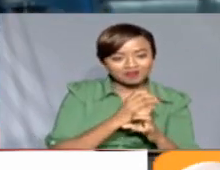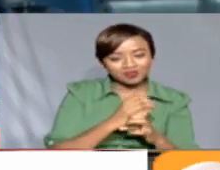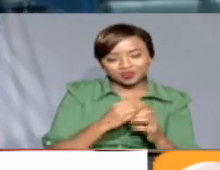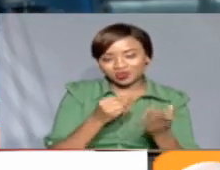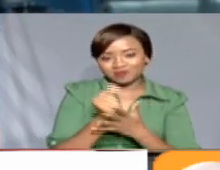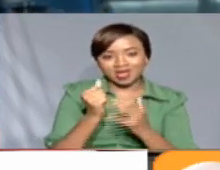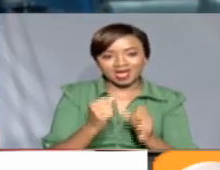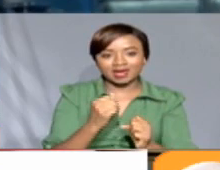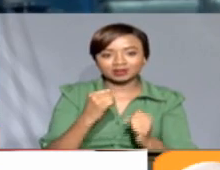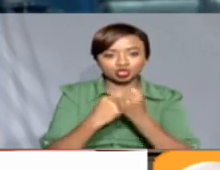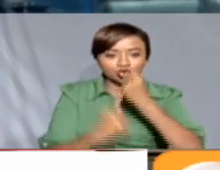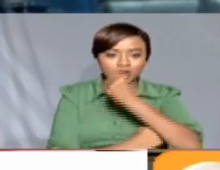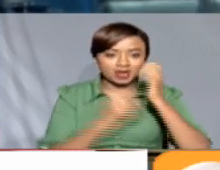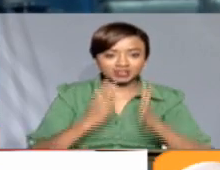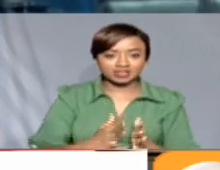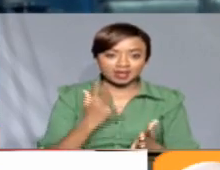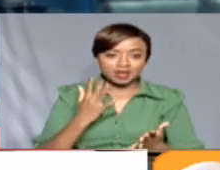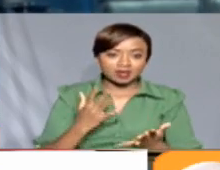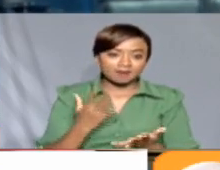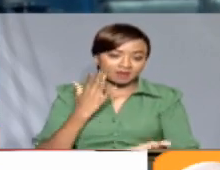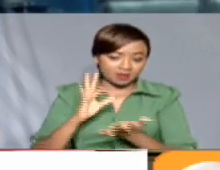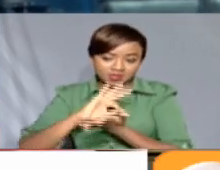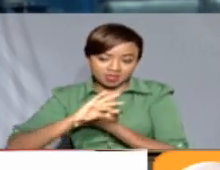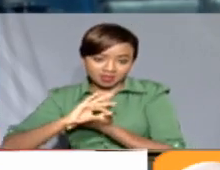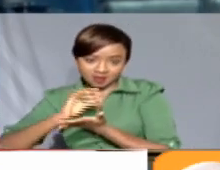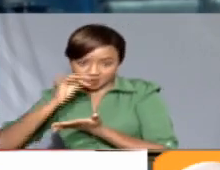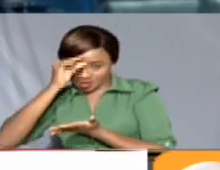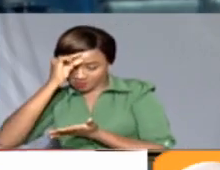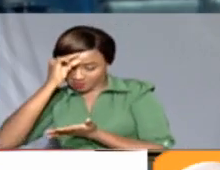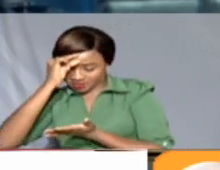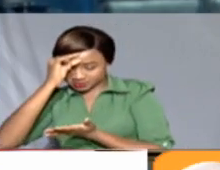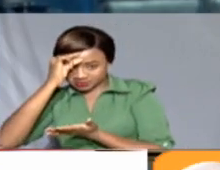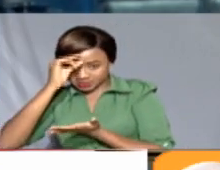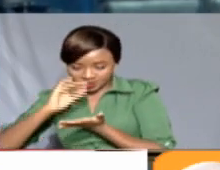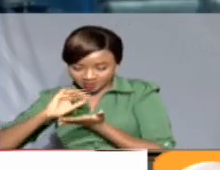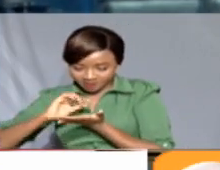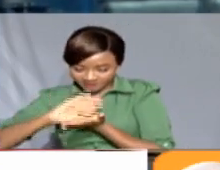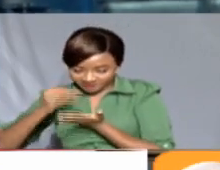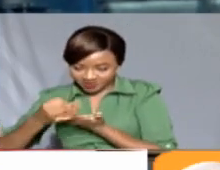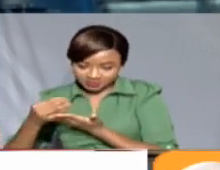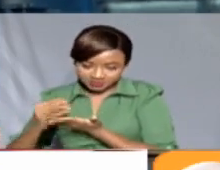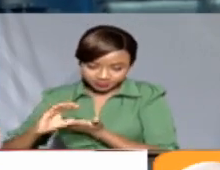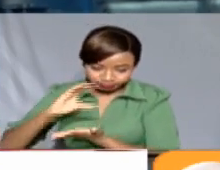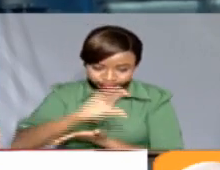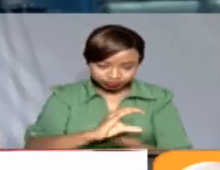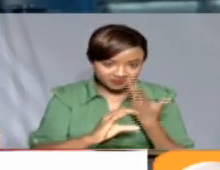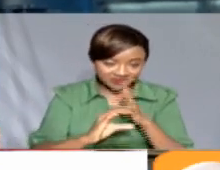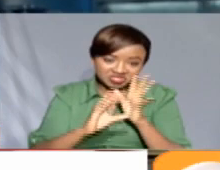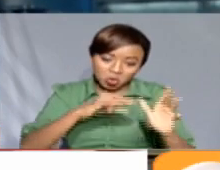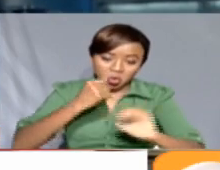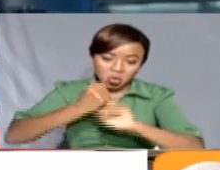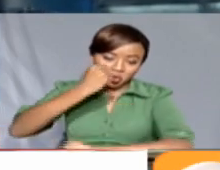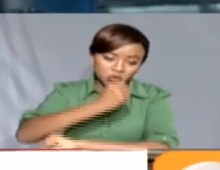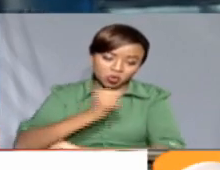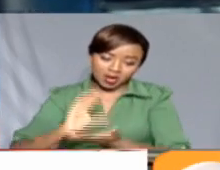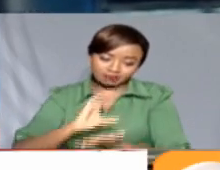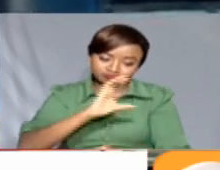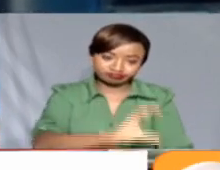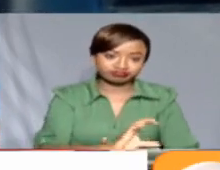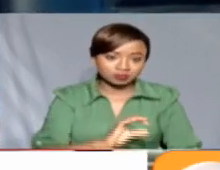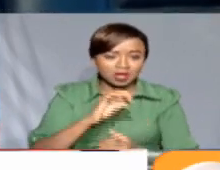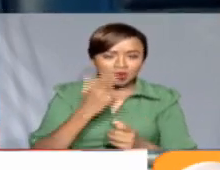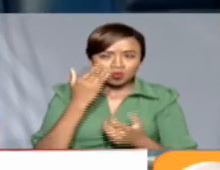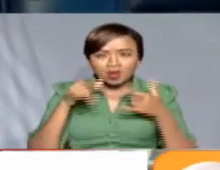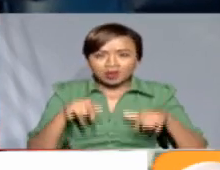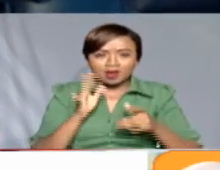how it works. Either the government has allocated some funds for this, or they get donor funding. Okay. Most of the programs, like